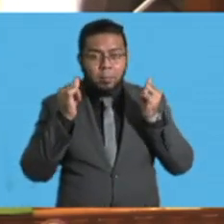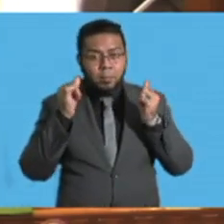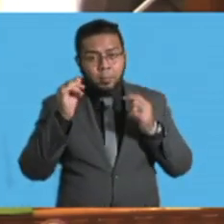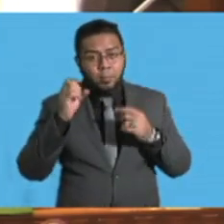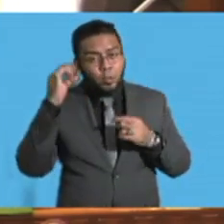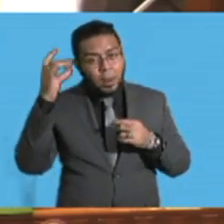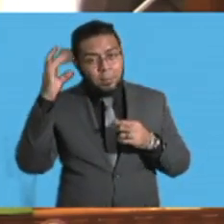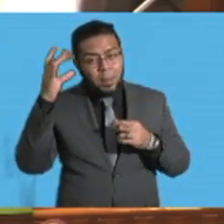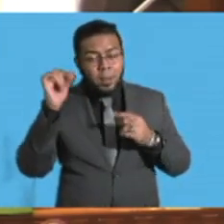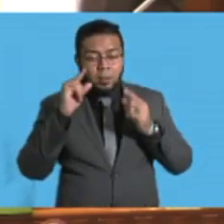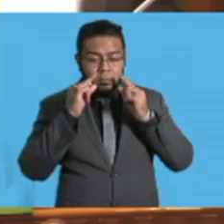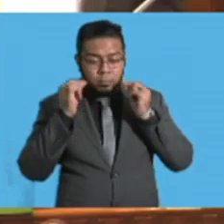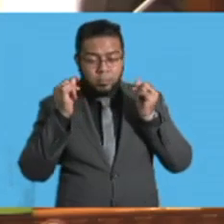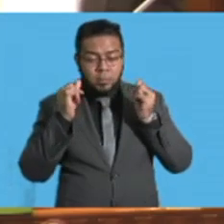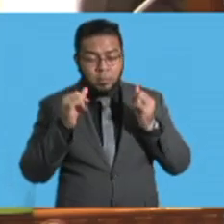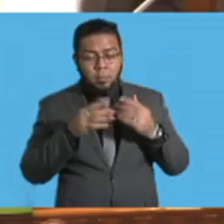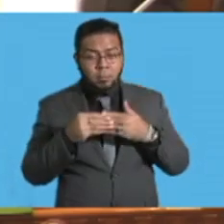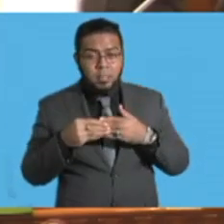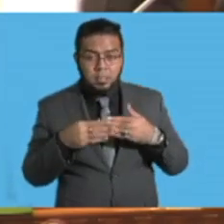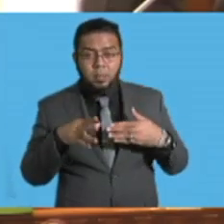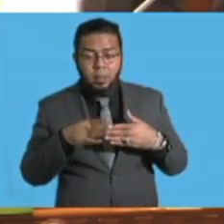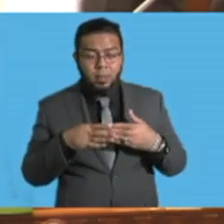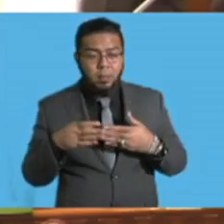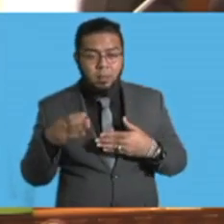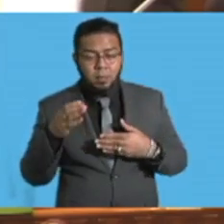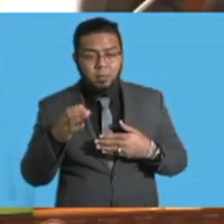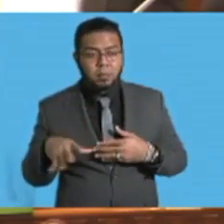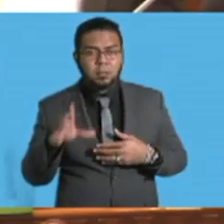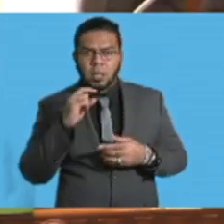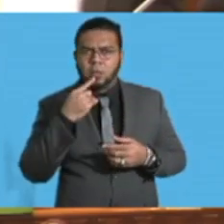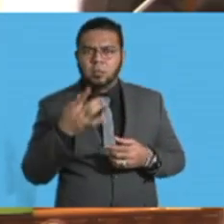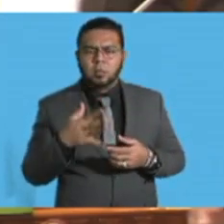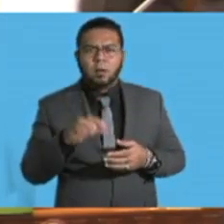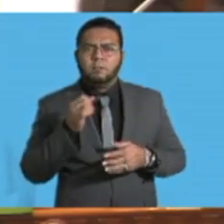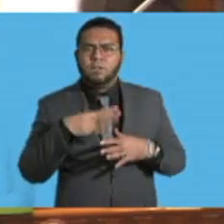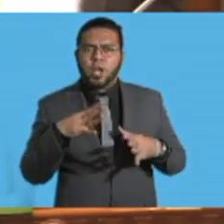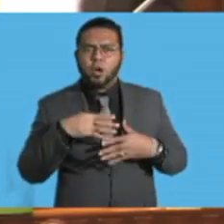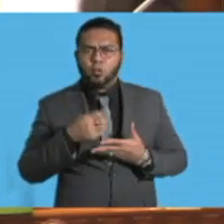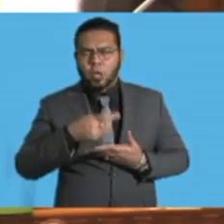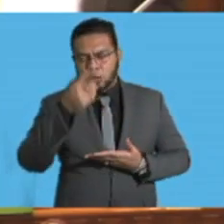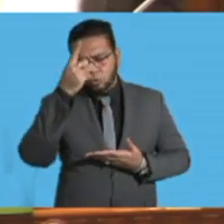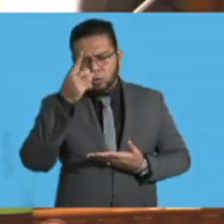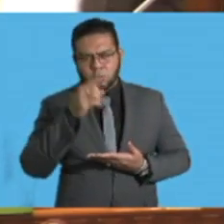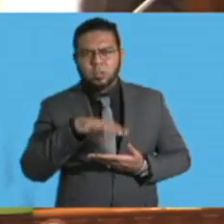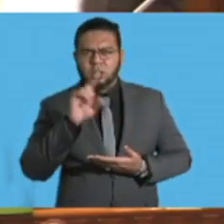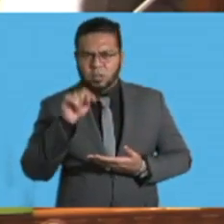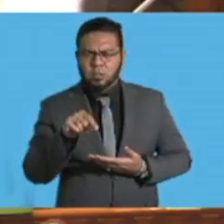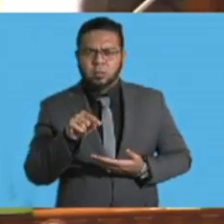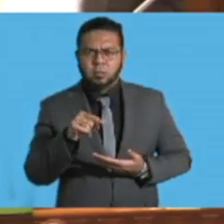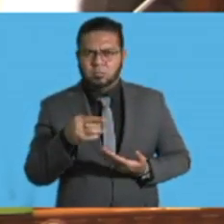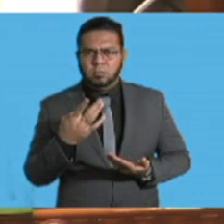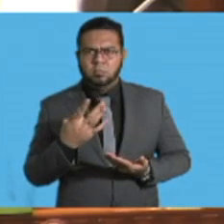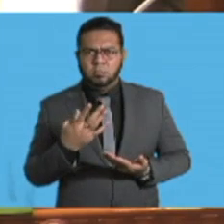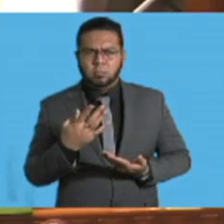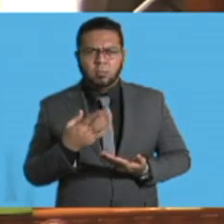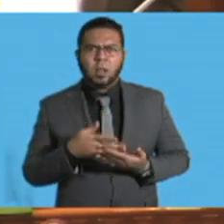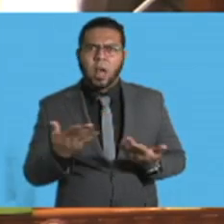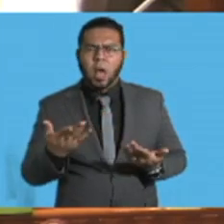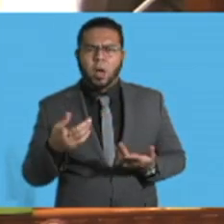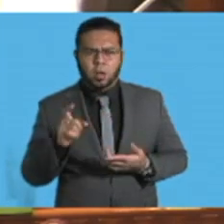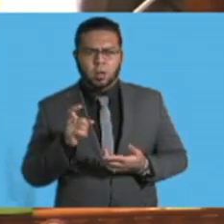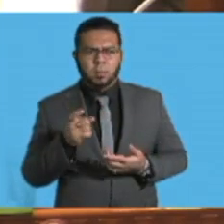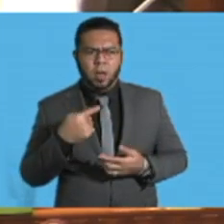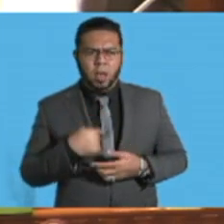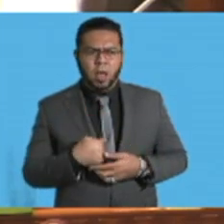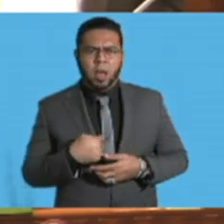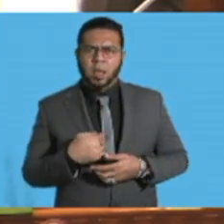was his government who implemented the free education system. If that is the case, then how come I